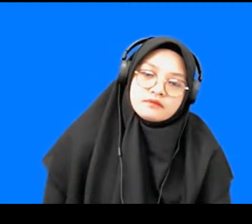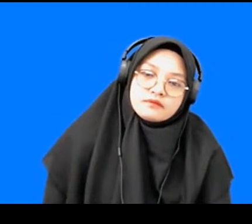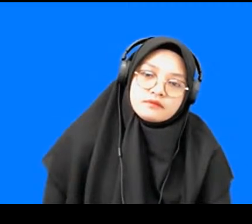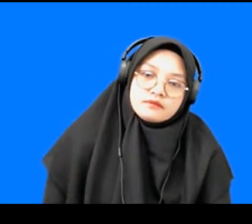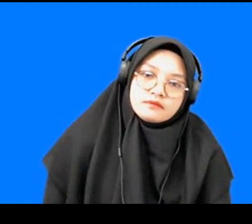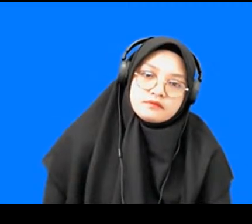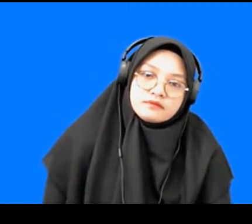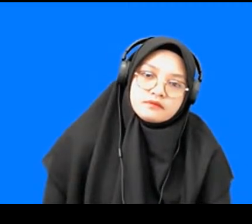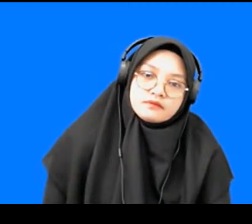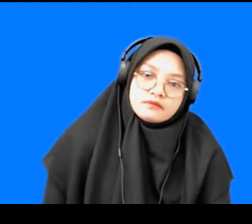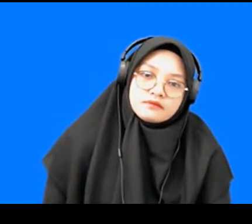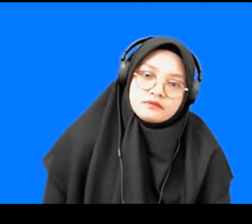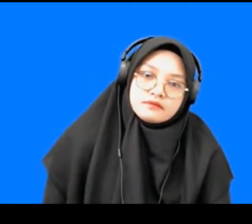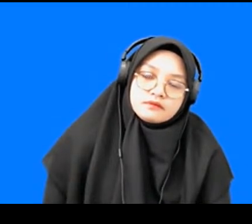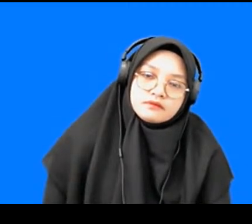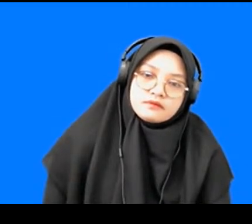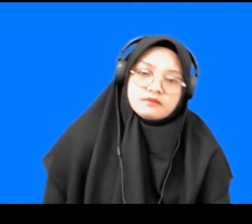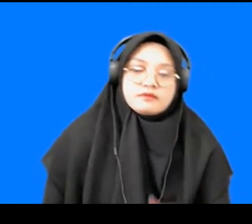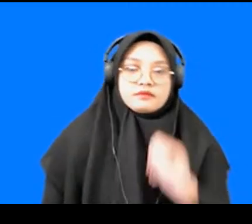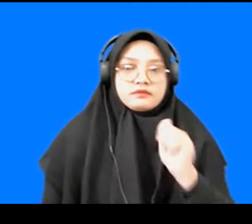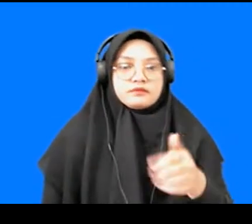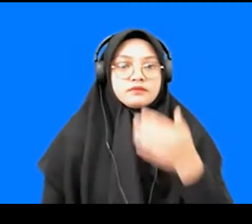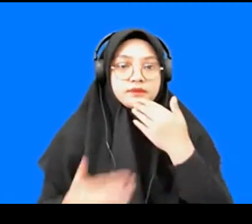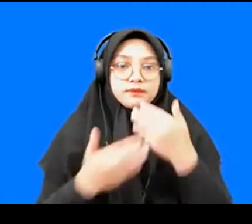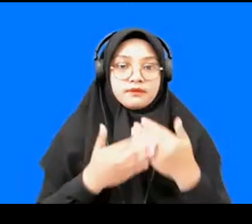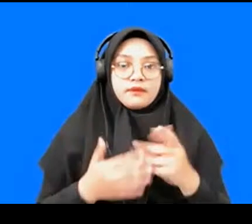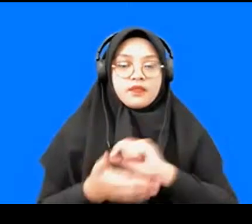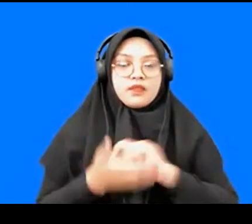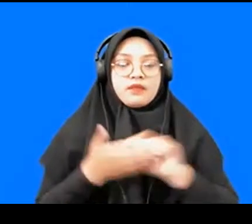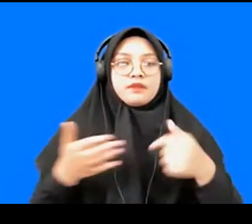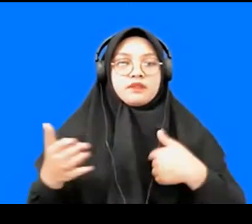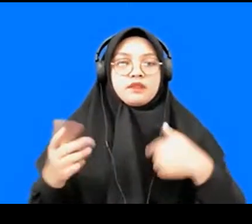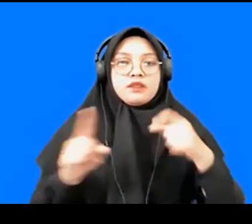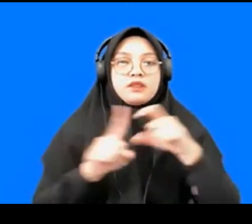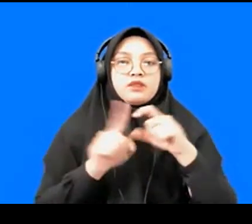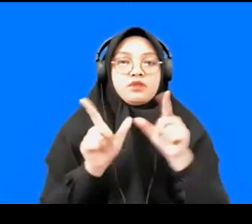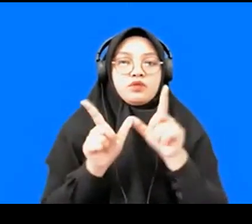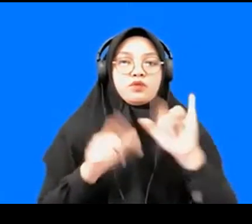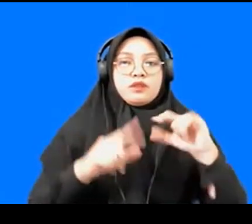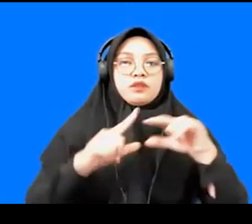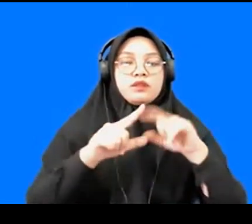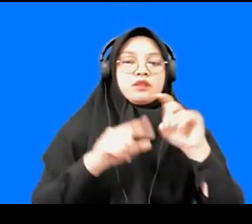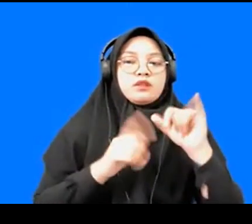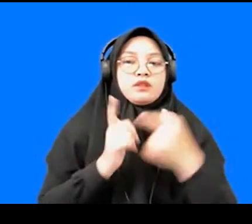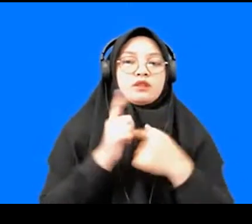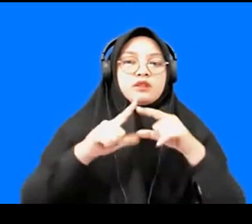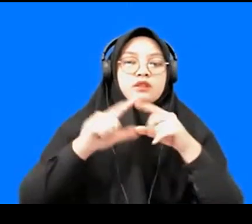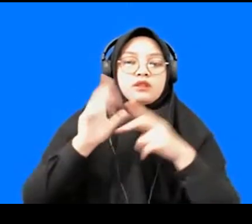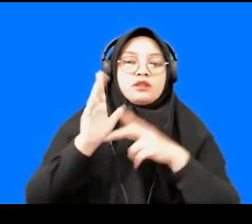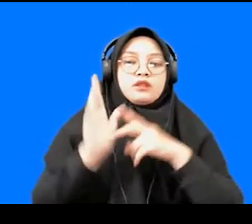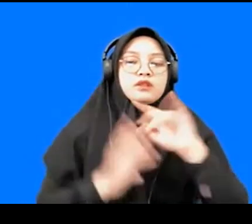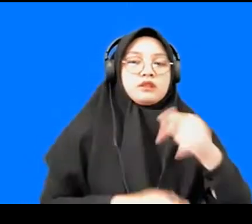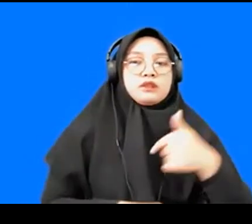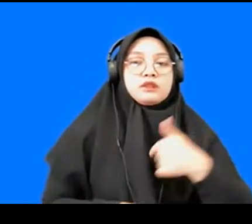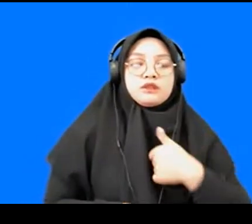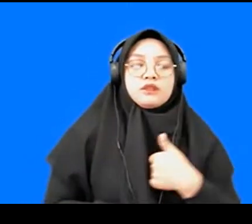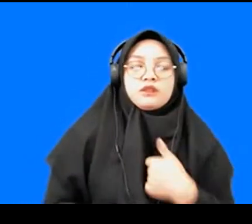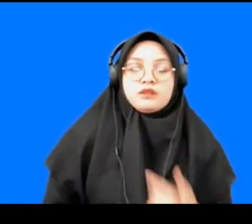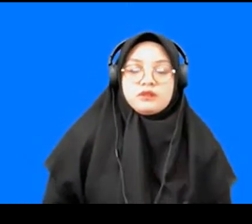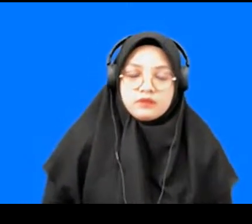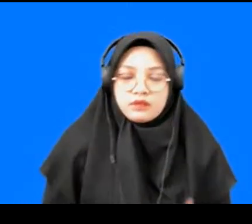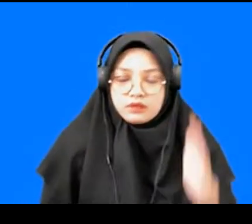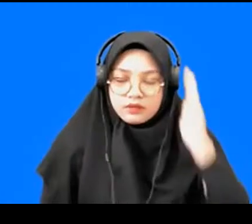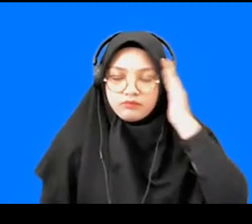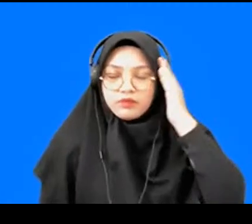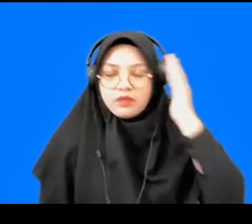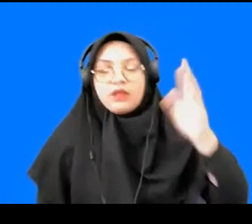Thank you. My name is Dwi Aryani. I'm the regional head of program for Disability Rights Fund and Disability Rights Advocacy Fund